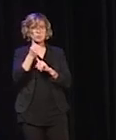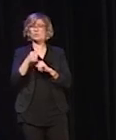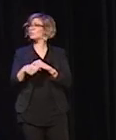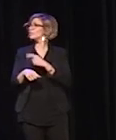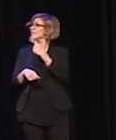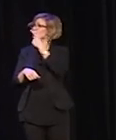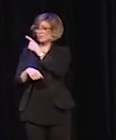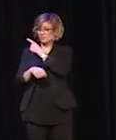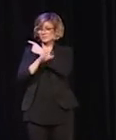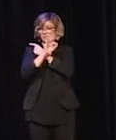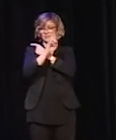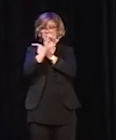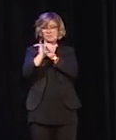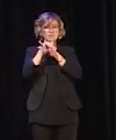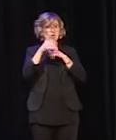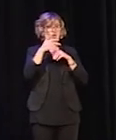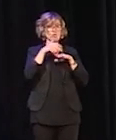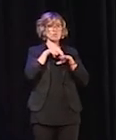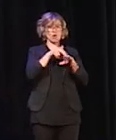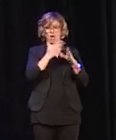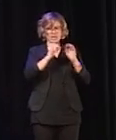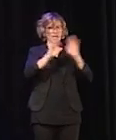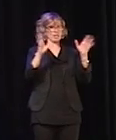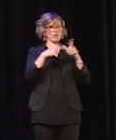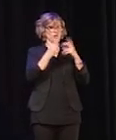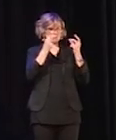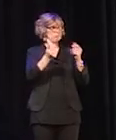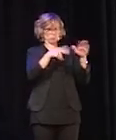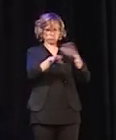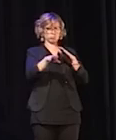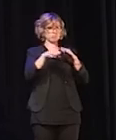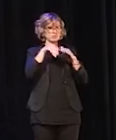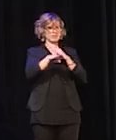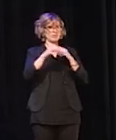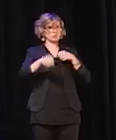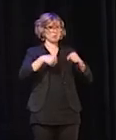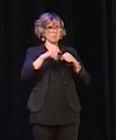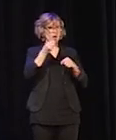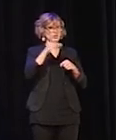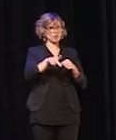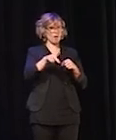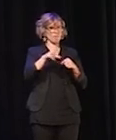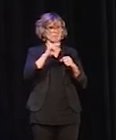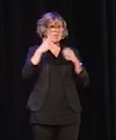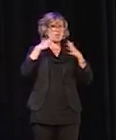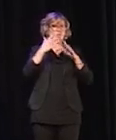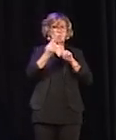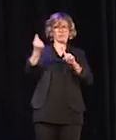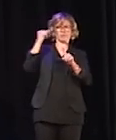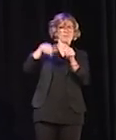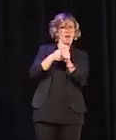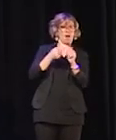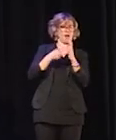from a ferry ride where there's a clear direction forward, and then you get into a bike shop, and then the directional sound takes you behind you again, so you reorient to yourself.